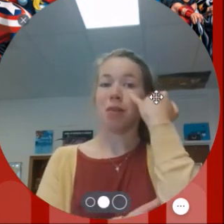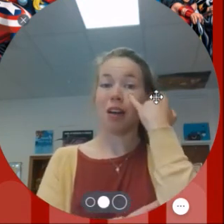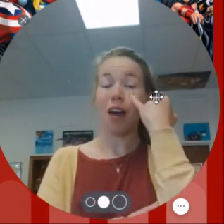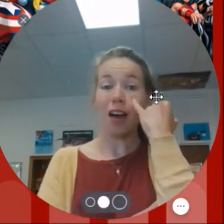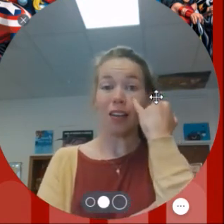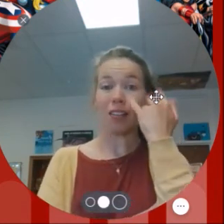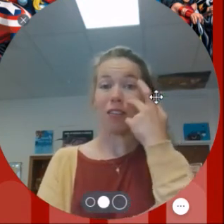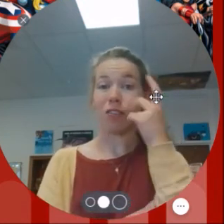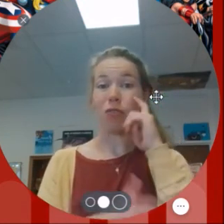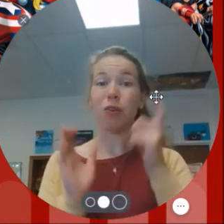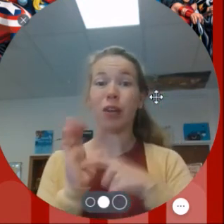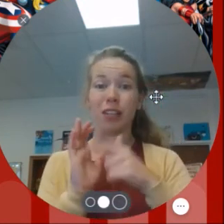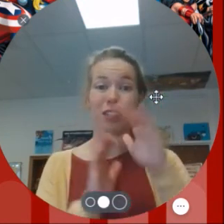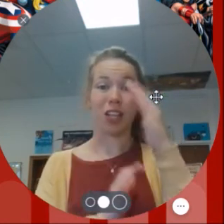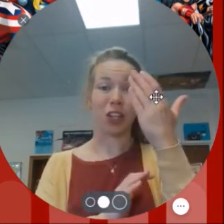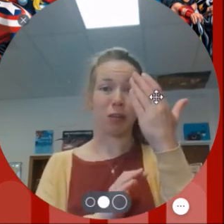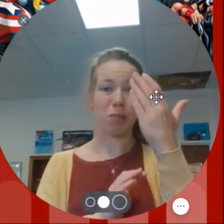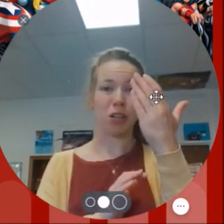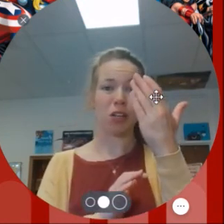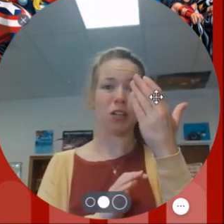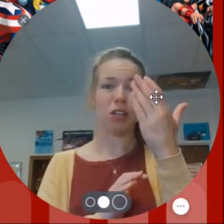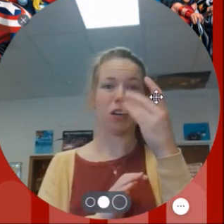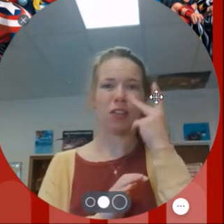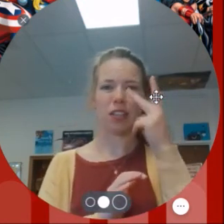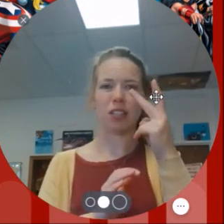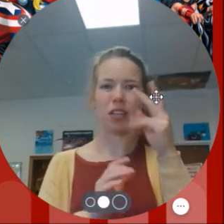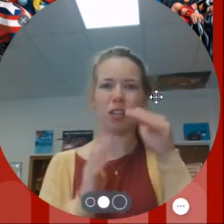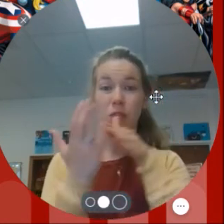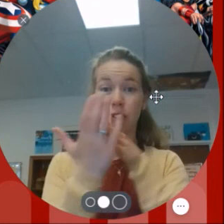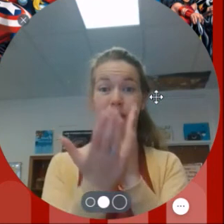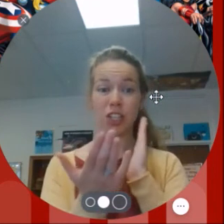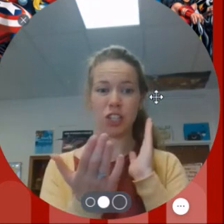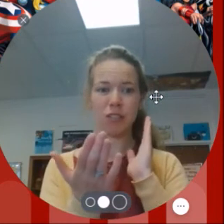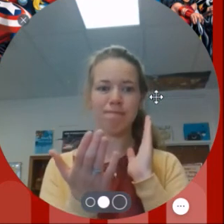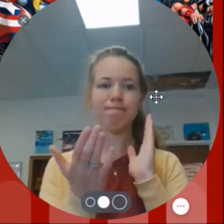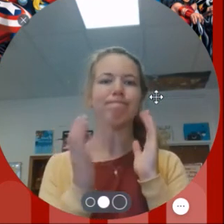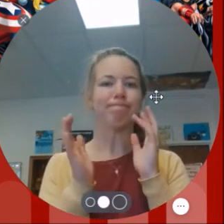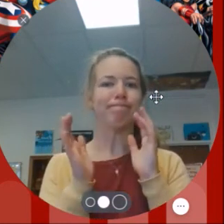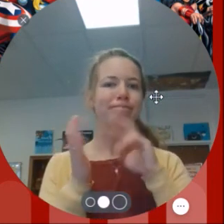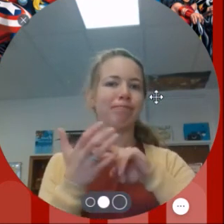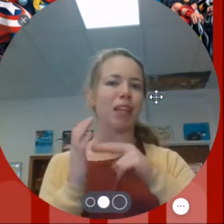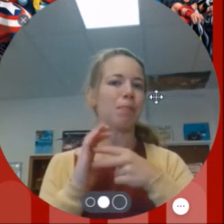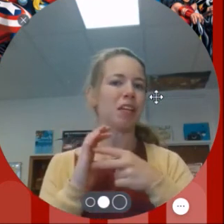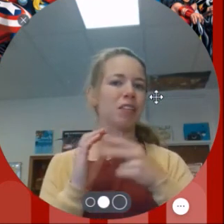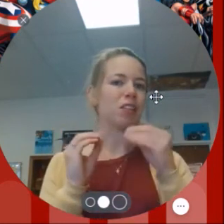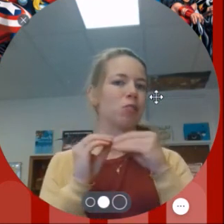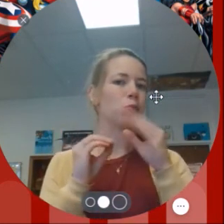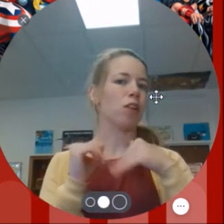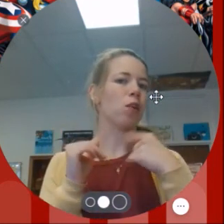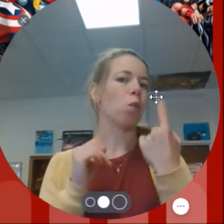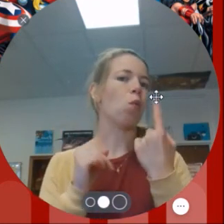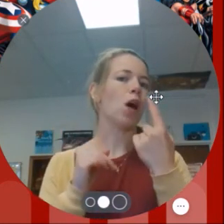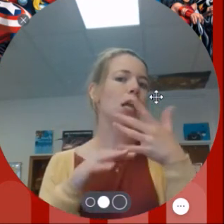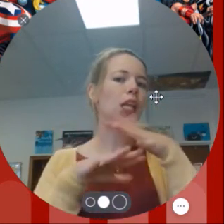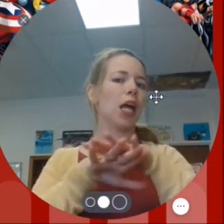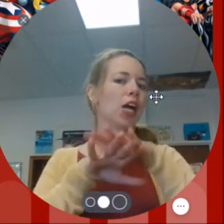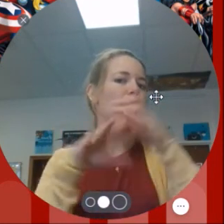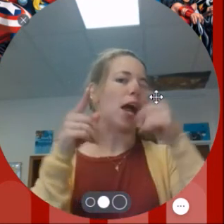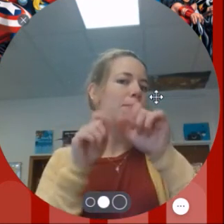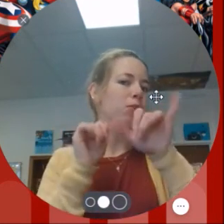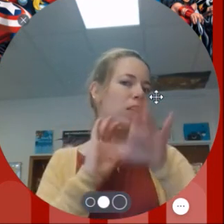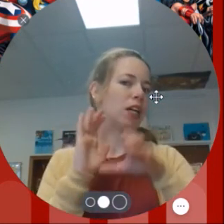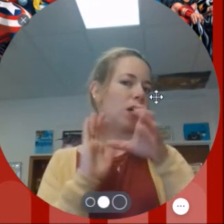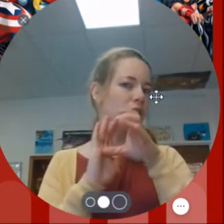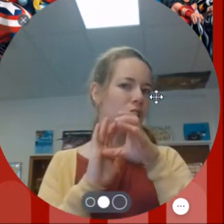movies. Because if you notice that they look in the mirror and they see their reflection, that means that there's more than one